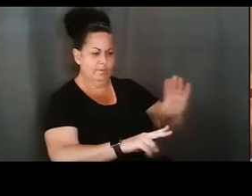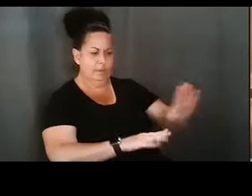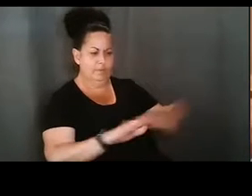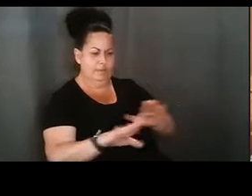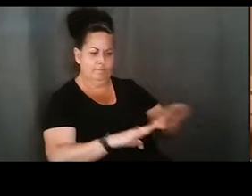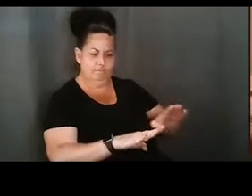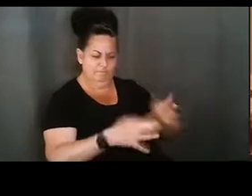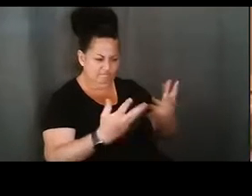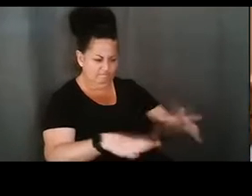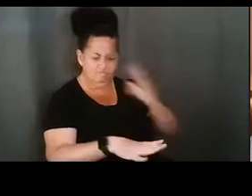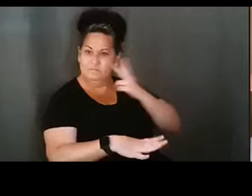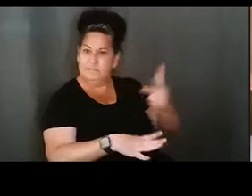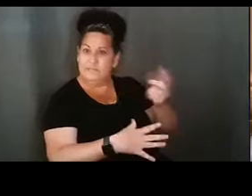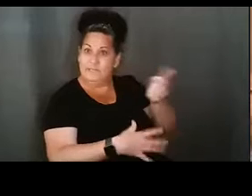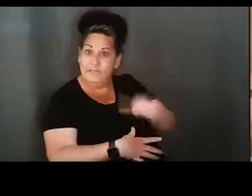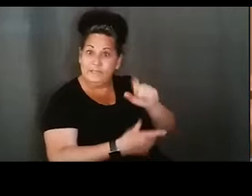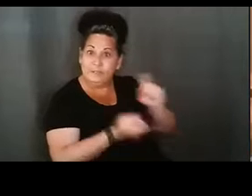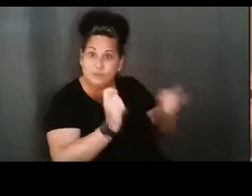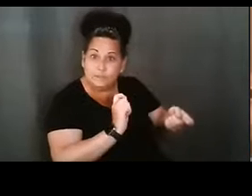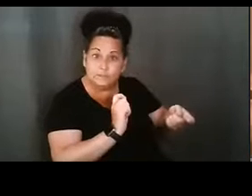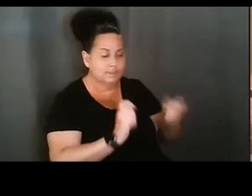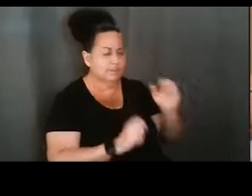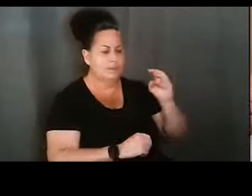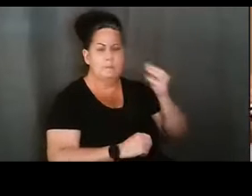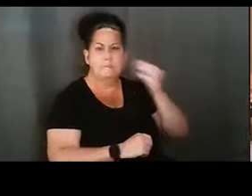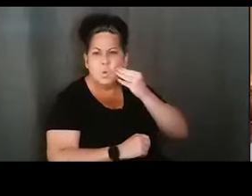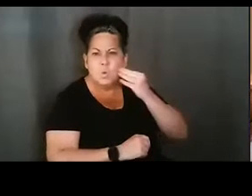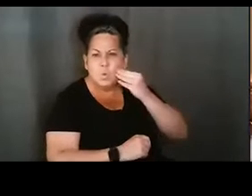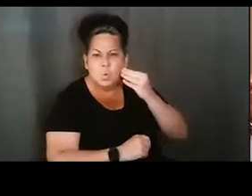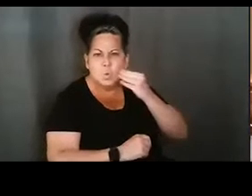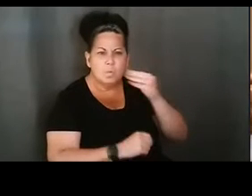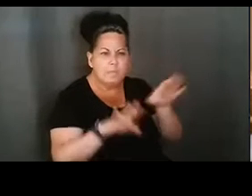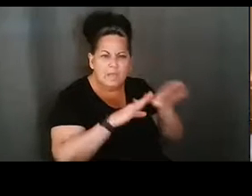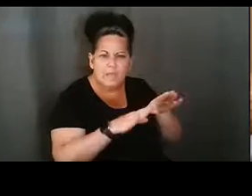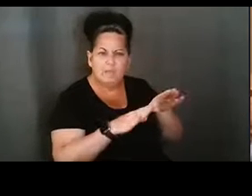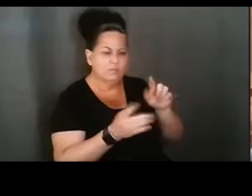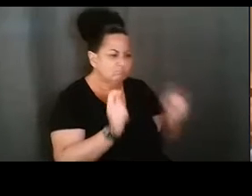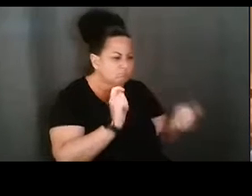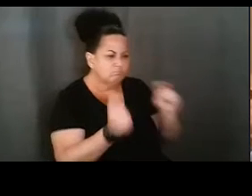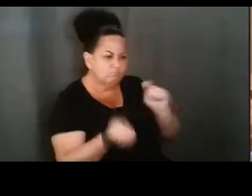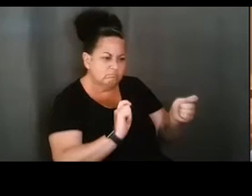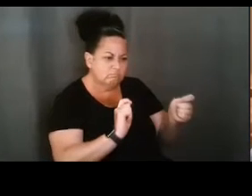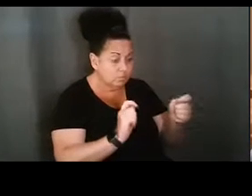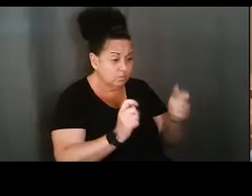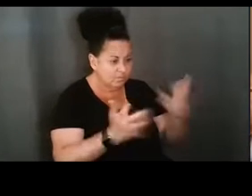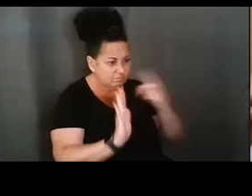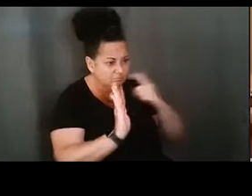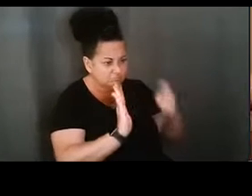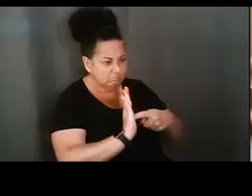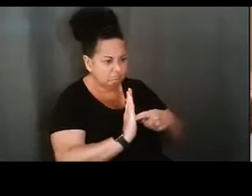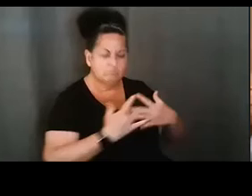changes? Do you see any mood swings? Do you see any signs of depression? Do you